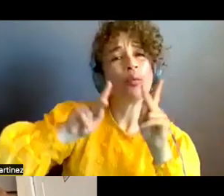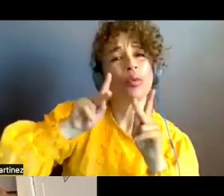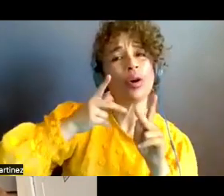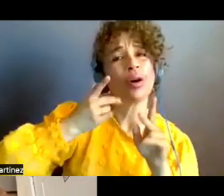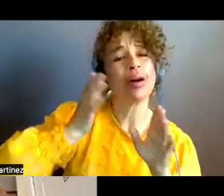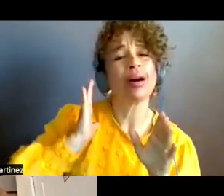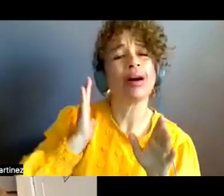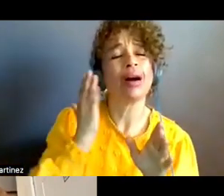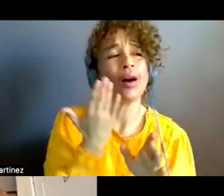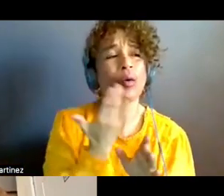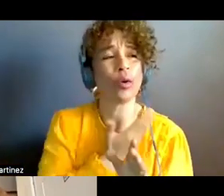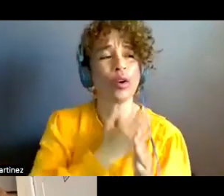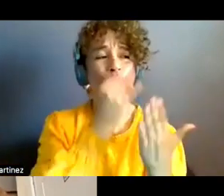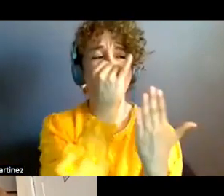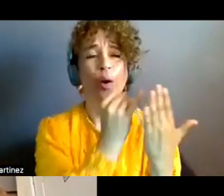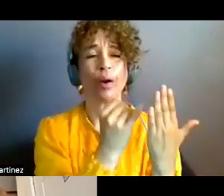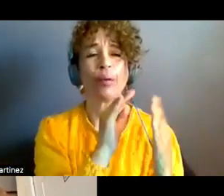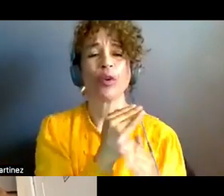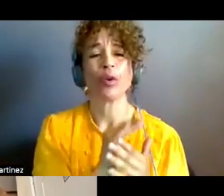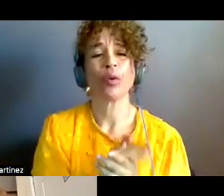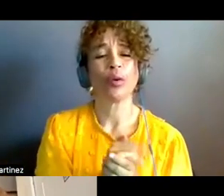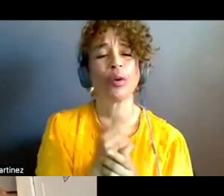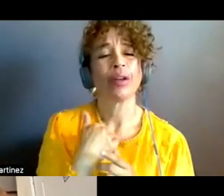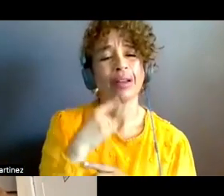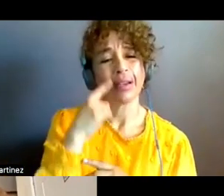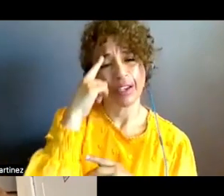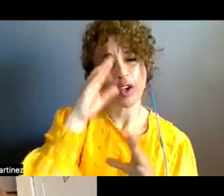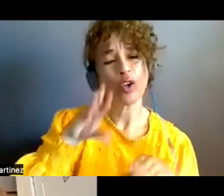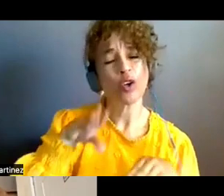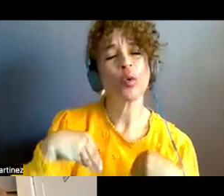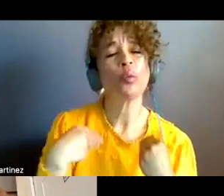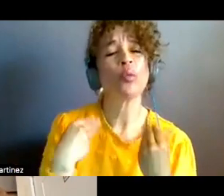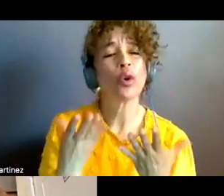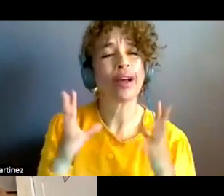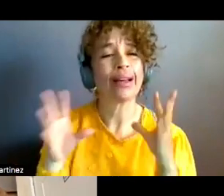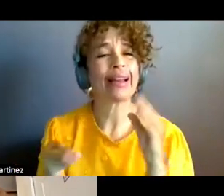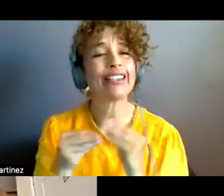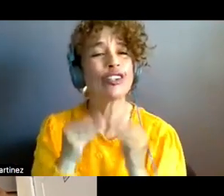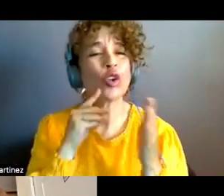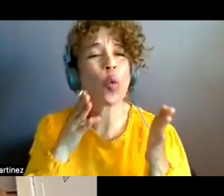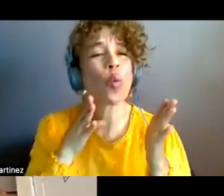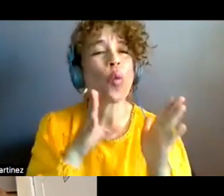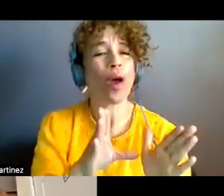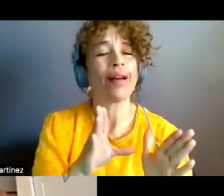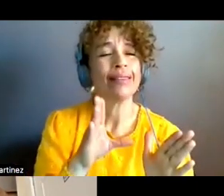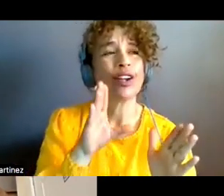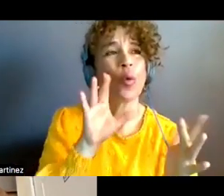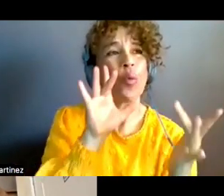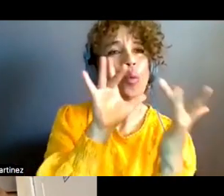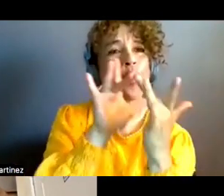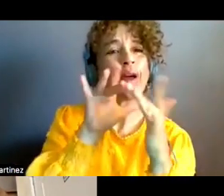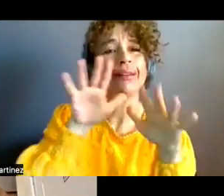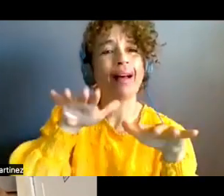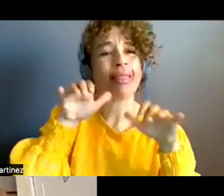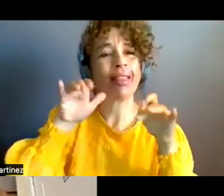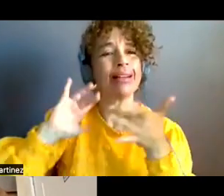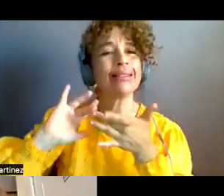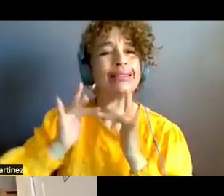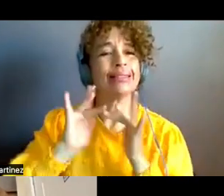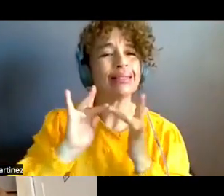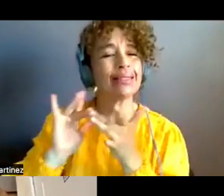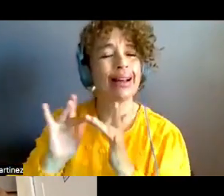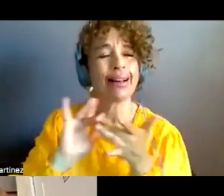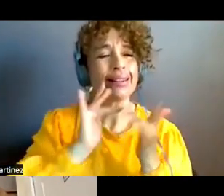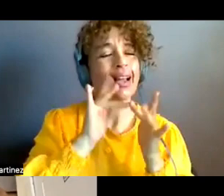audience. But I think it also did provide an additional way to reach the audience online, which I think was